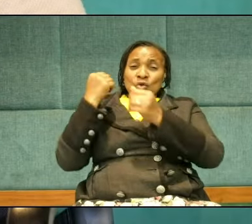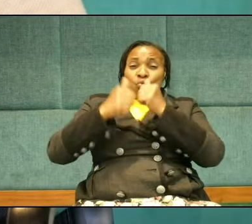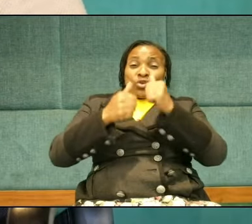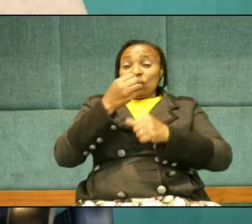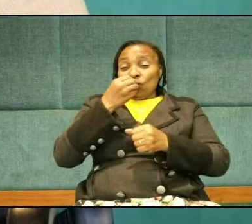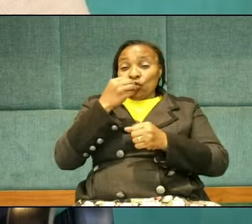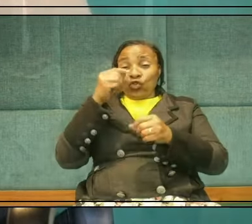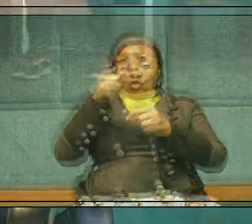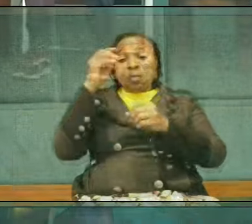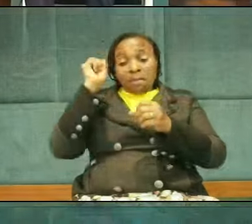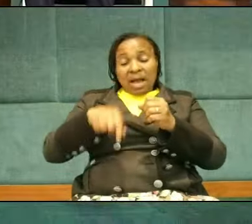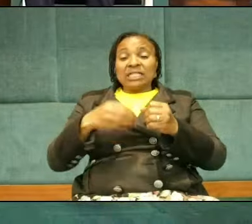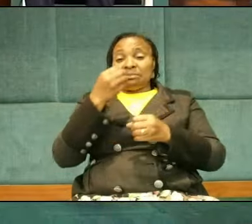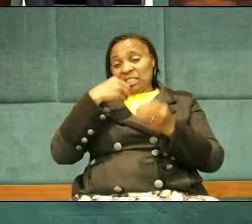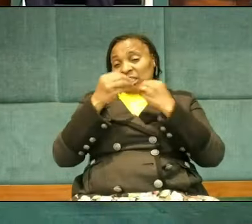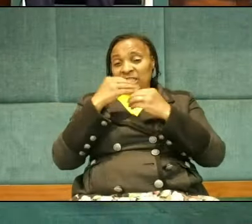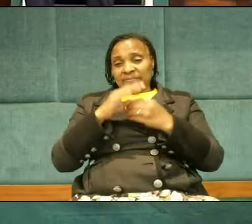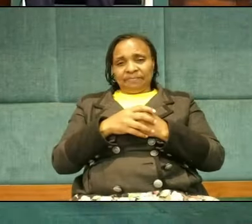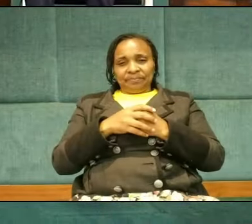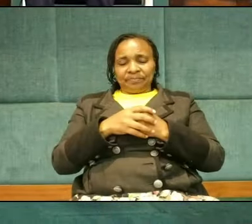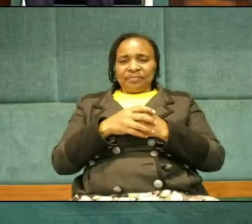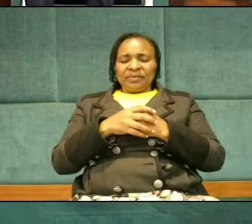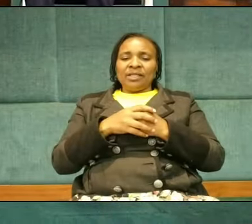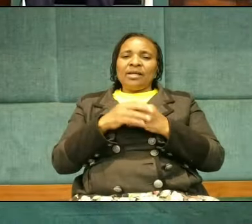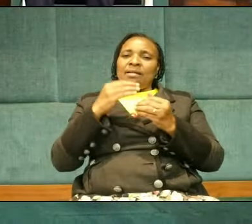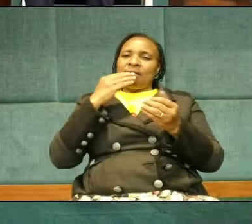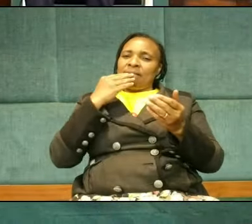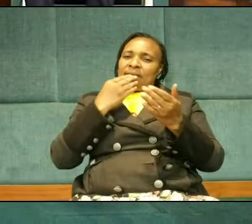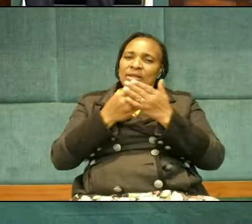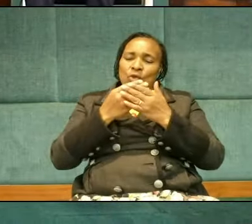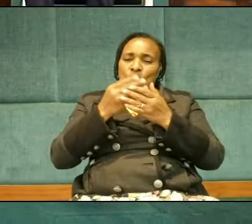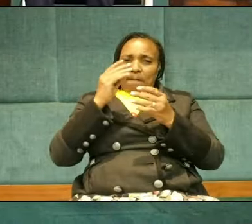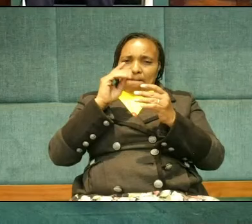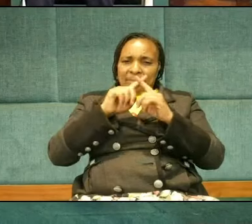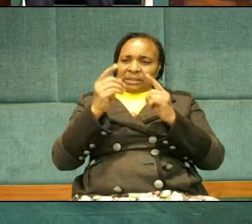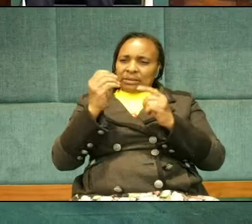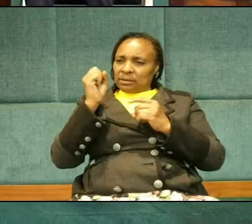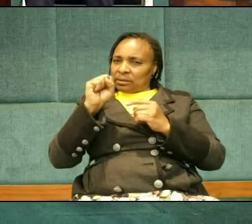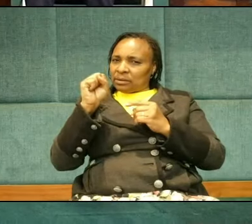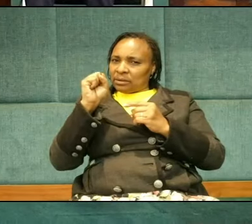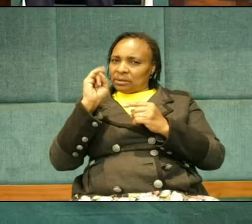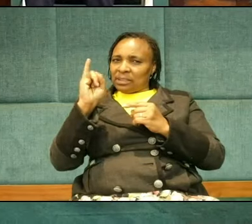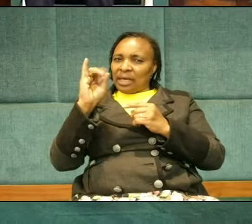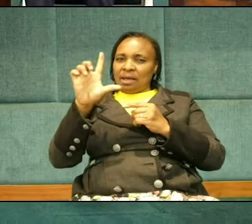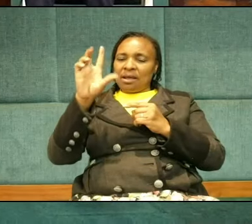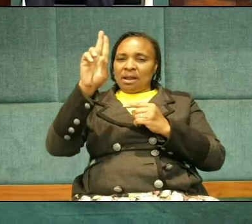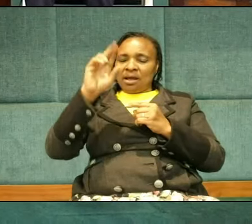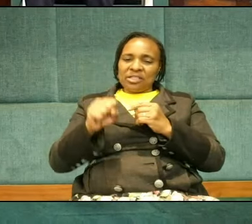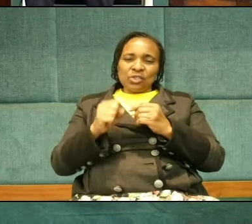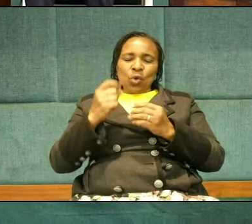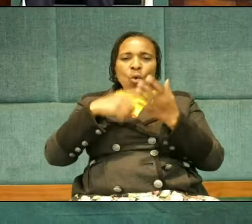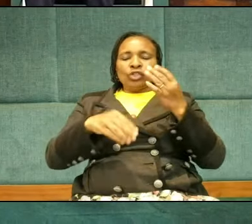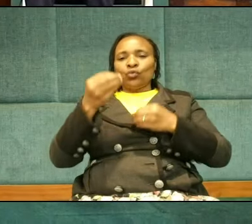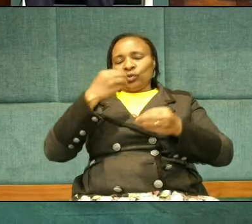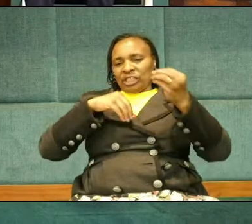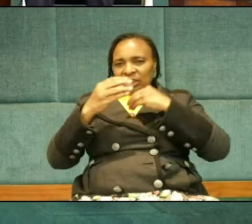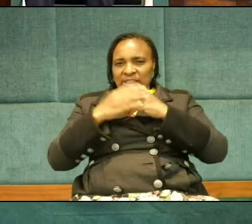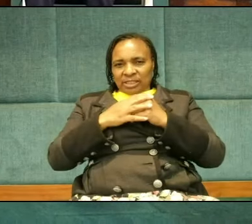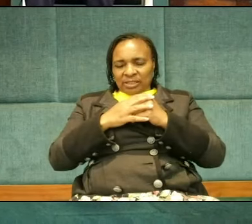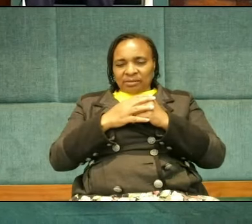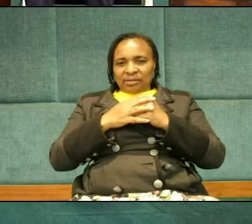eat. Yes, absolutely. And Silas? Okay, I think that what we eat